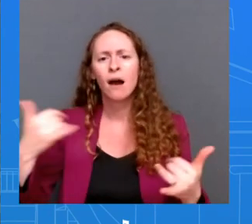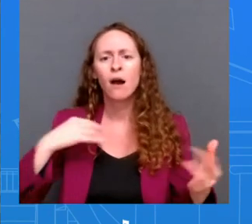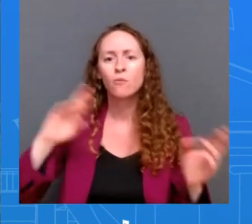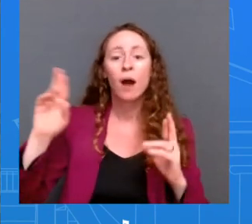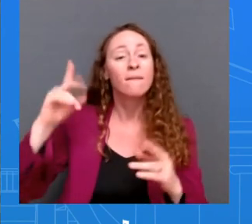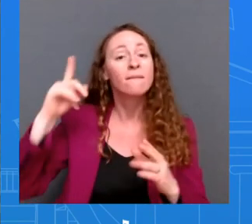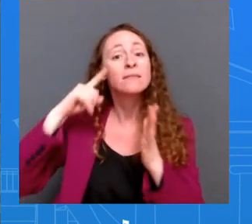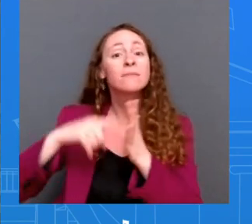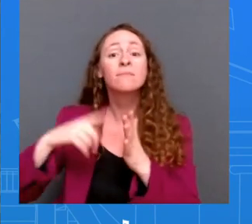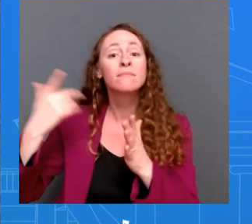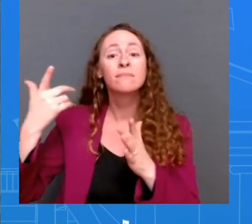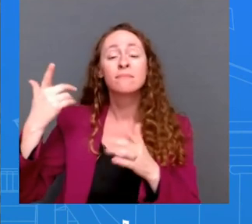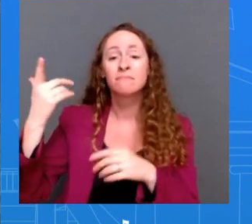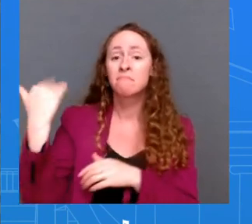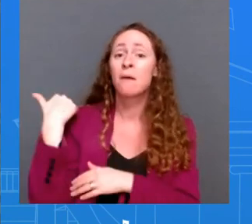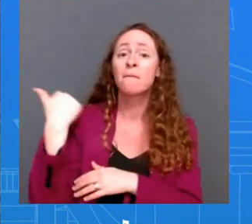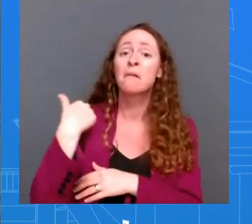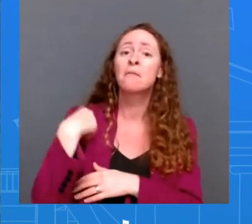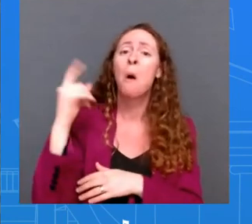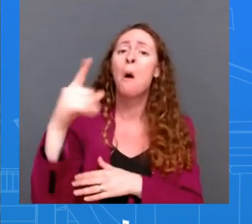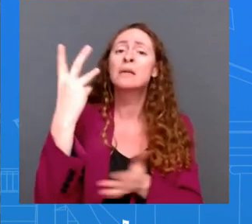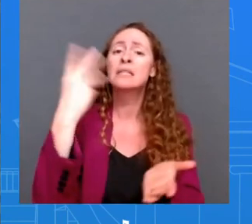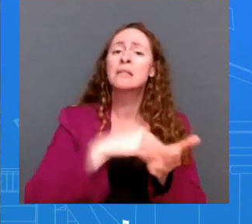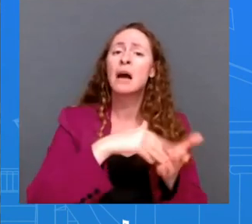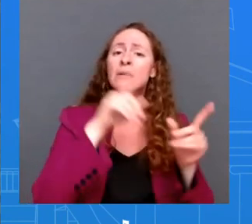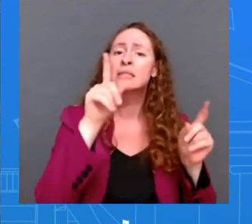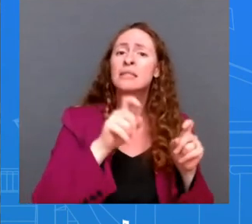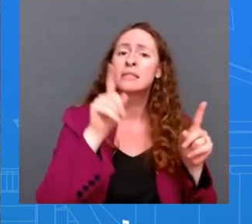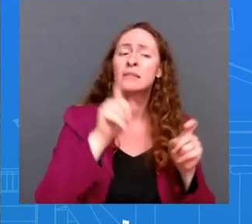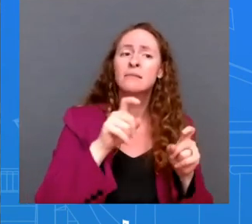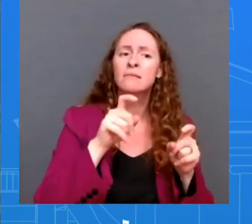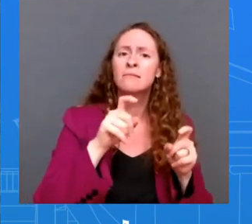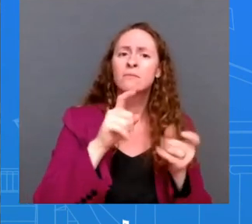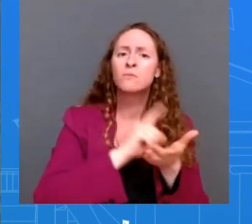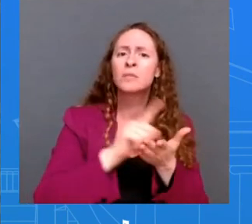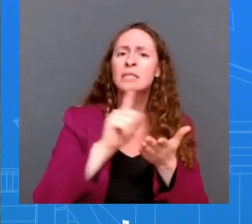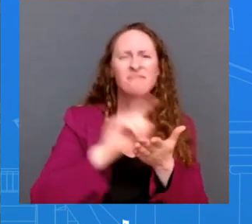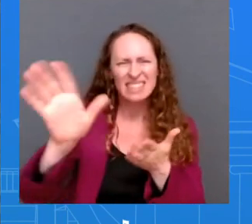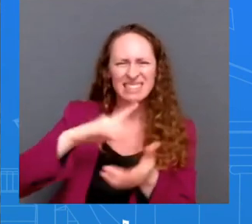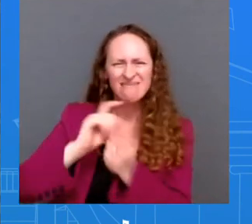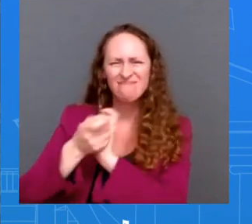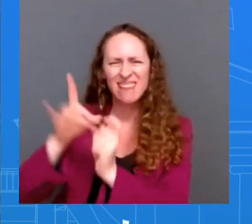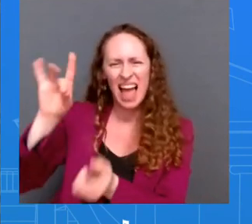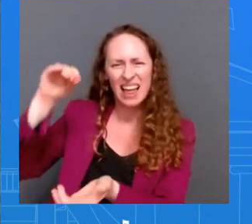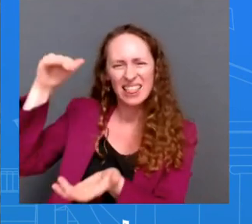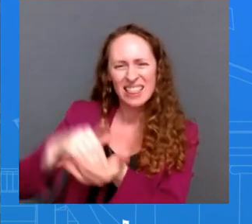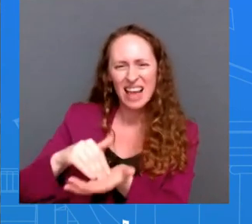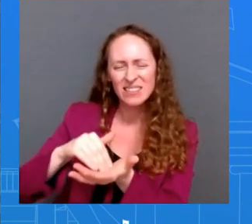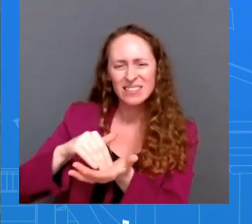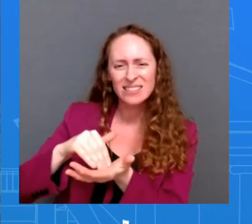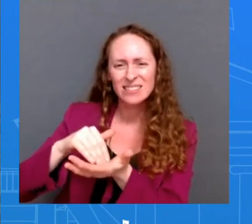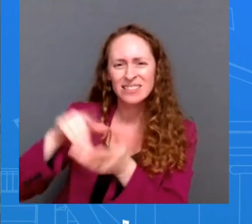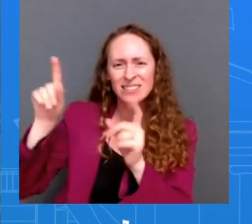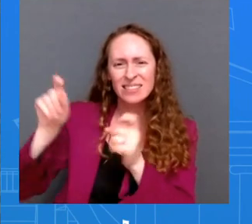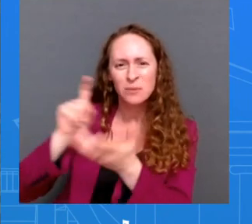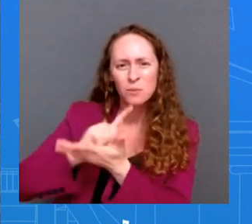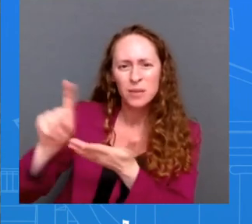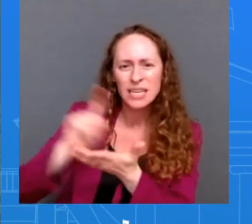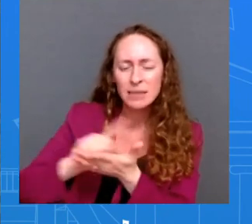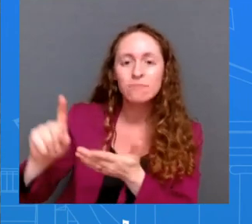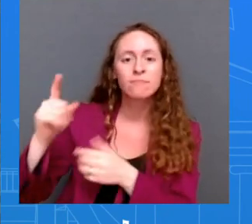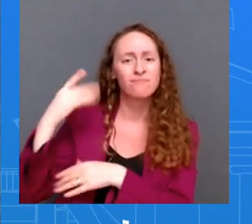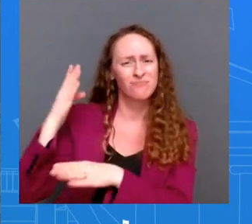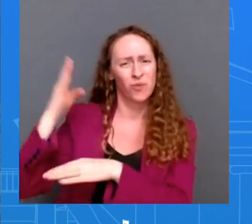now have 1.1 million vaccines. The other thing I do want to say is that as we're accelerated